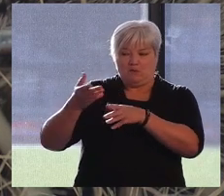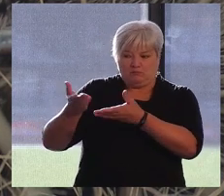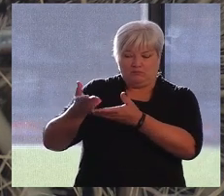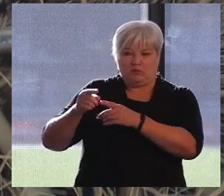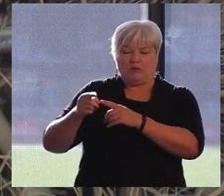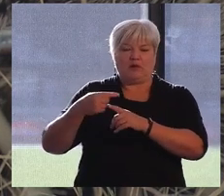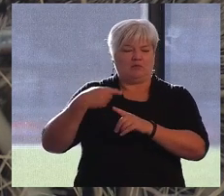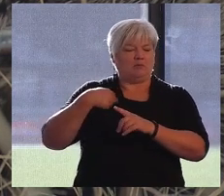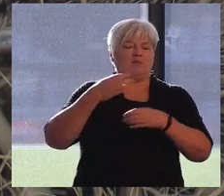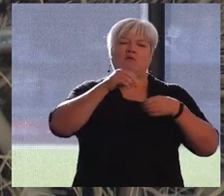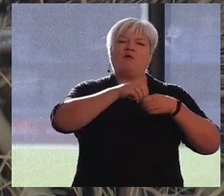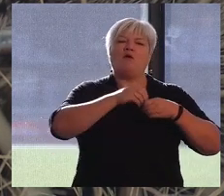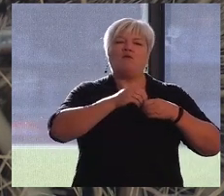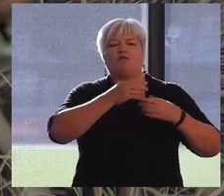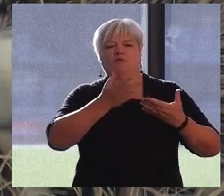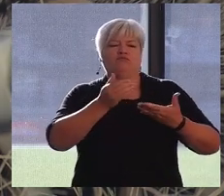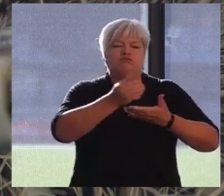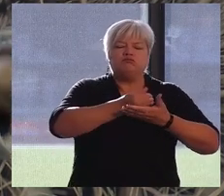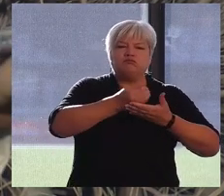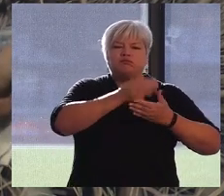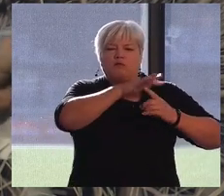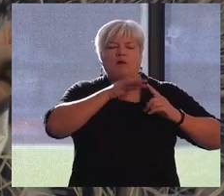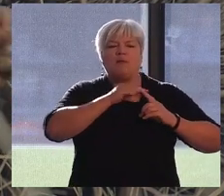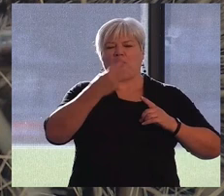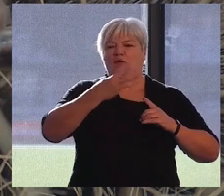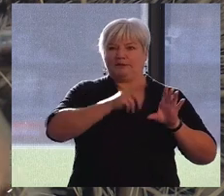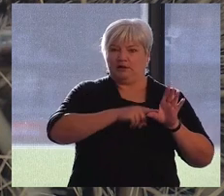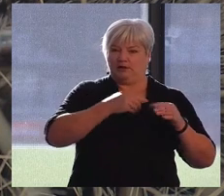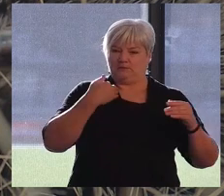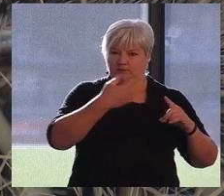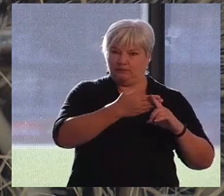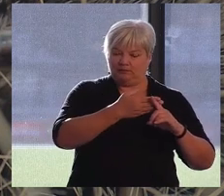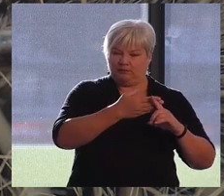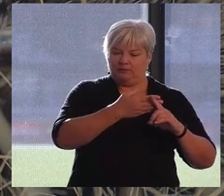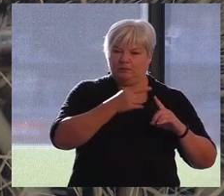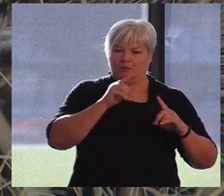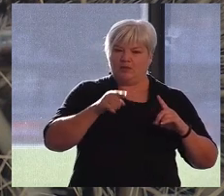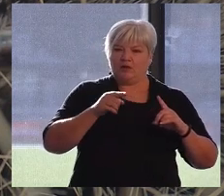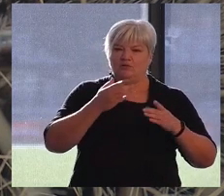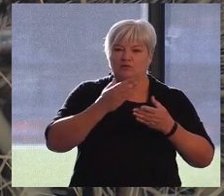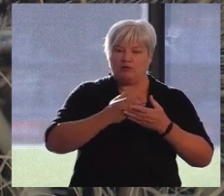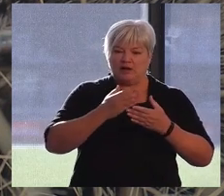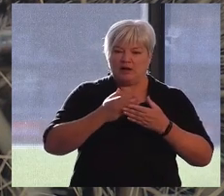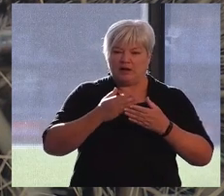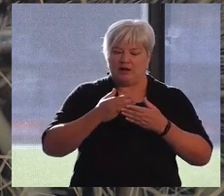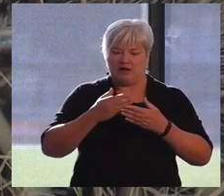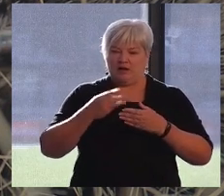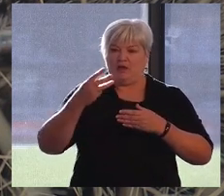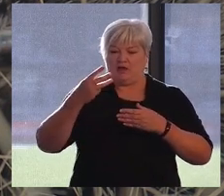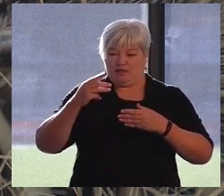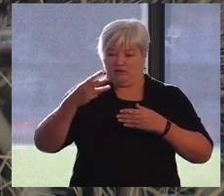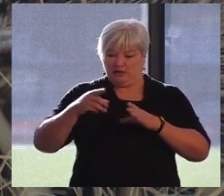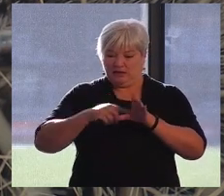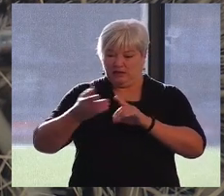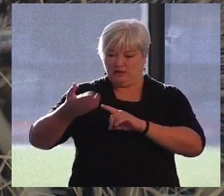years. But that was also 13 years ago. So it was really the midpoint of all of